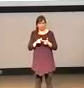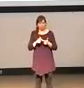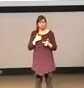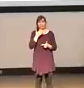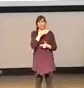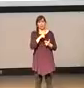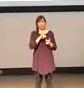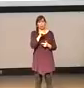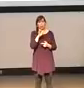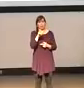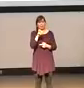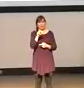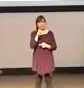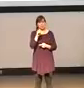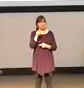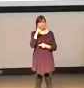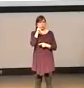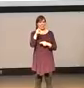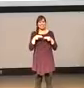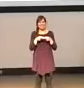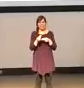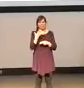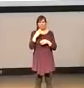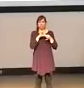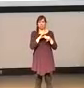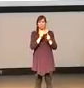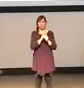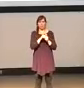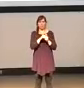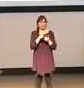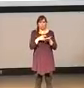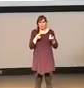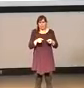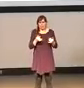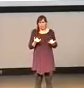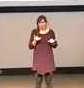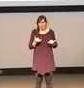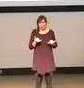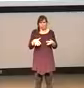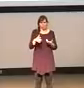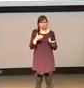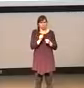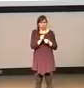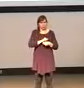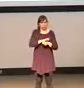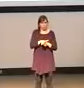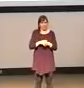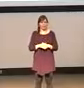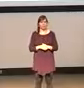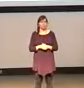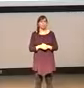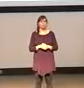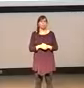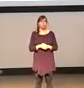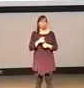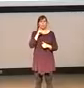Jeff Desmond for his slides related to the state of COVID, and for